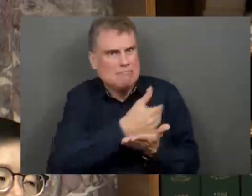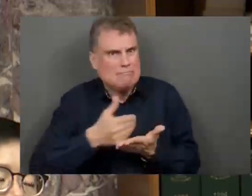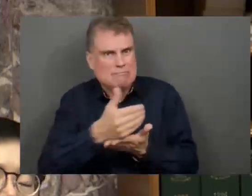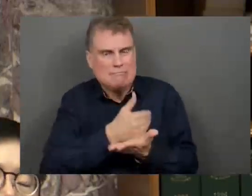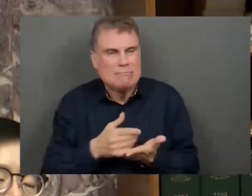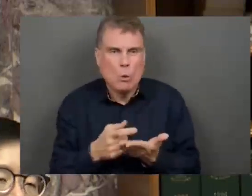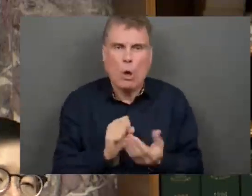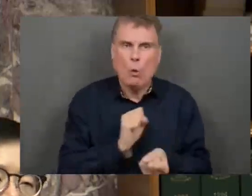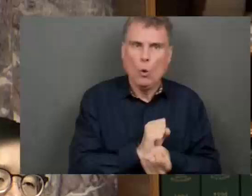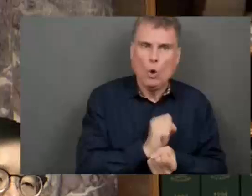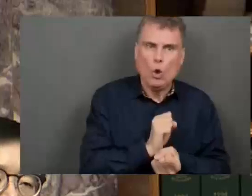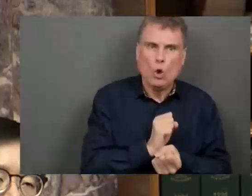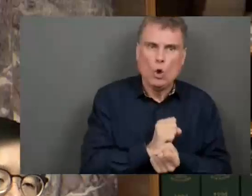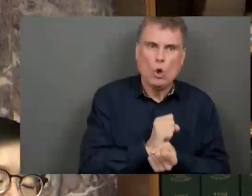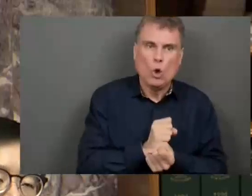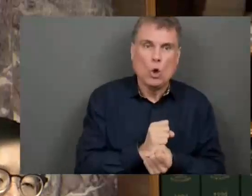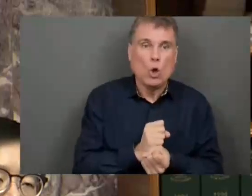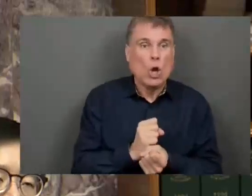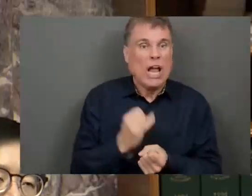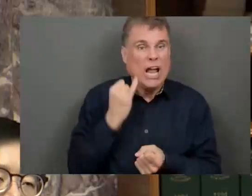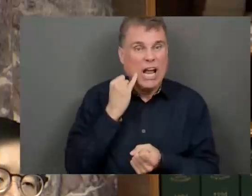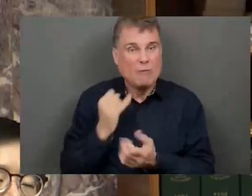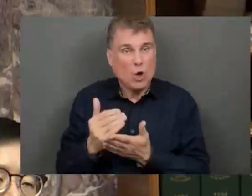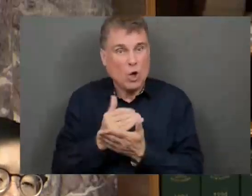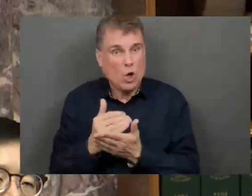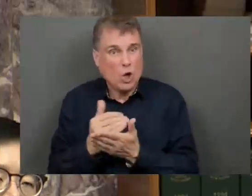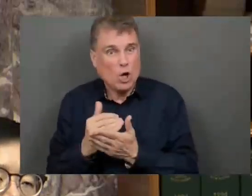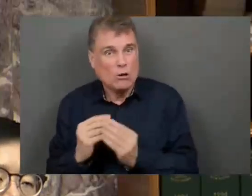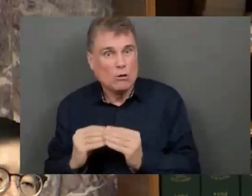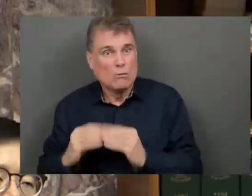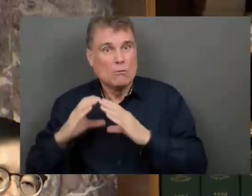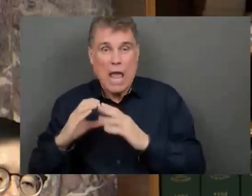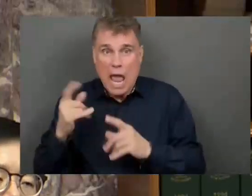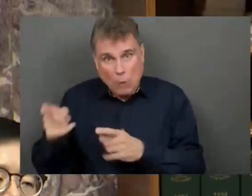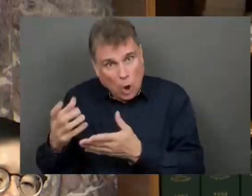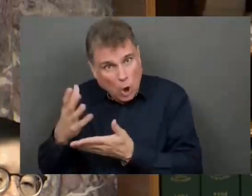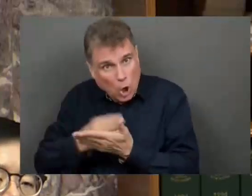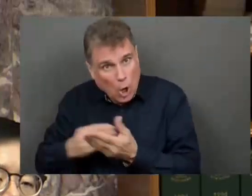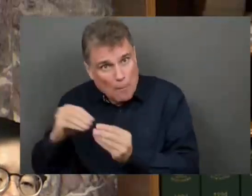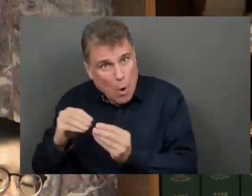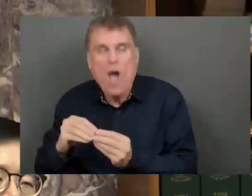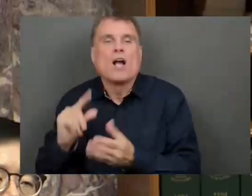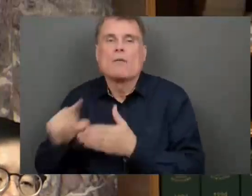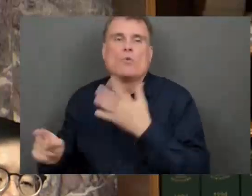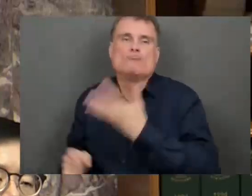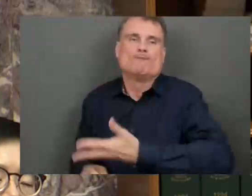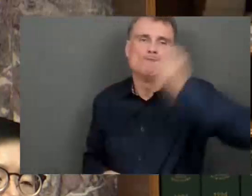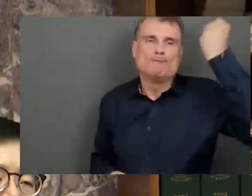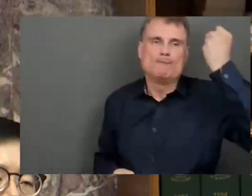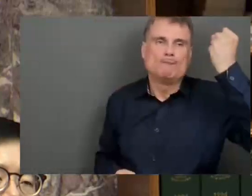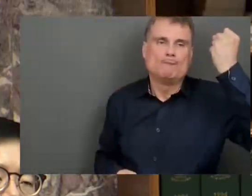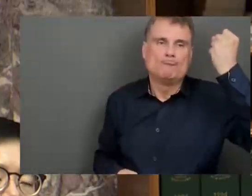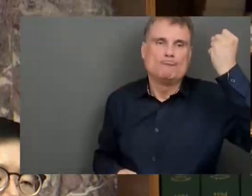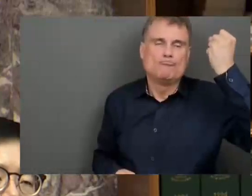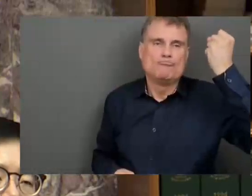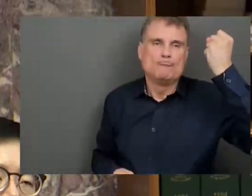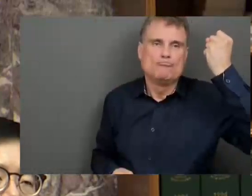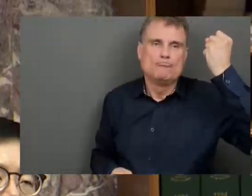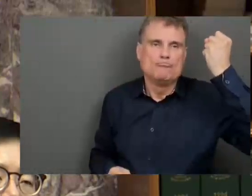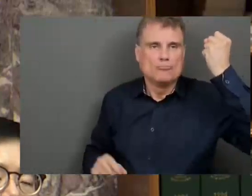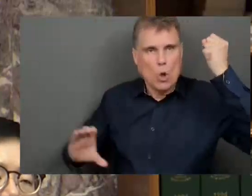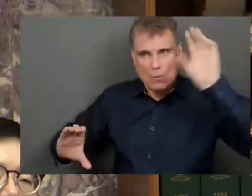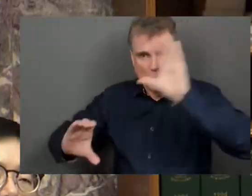Since then, we've seen all of the members on this side, and I'm sure the House could agree, that